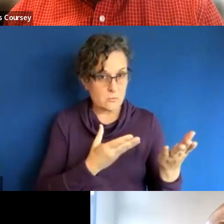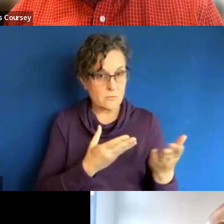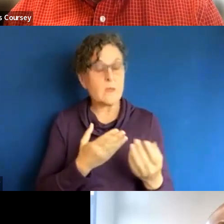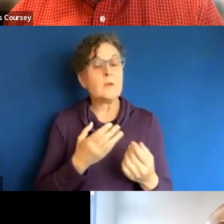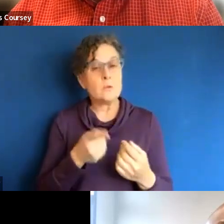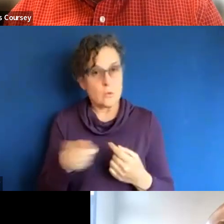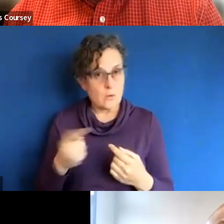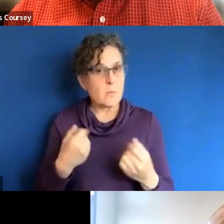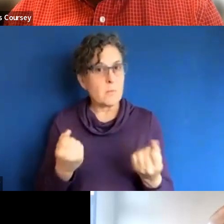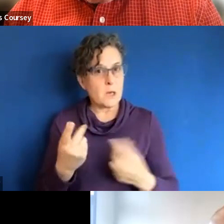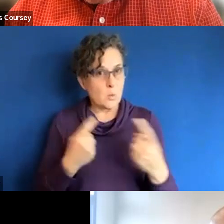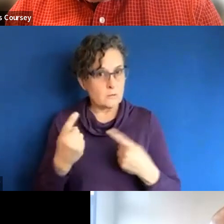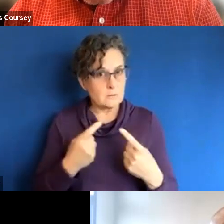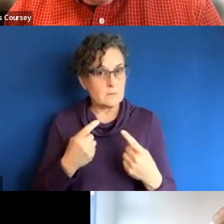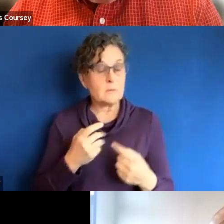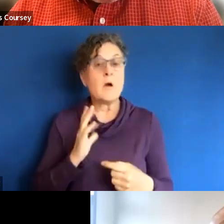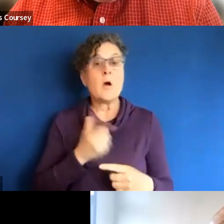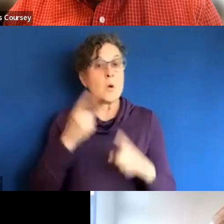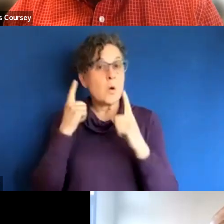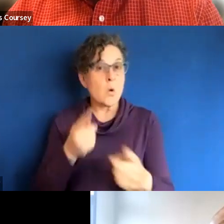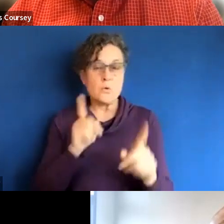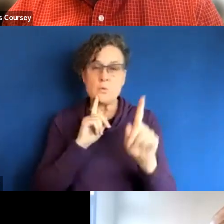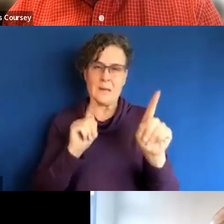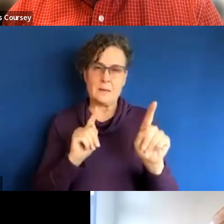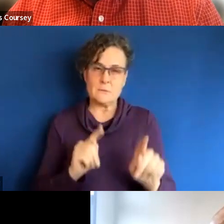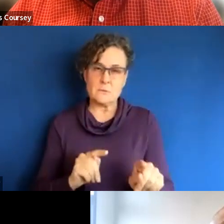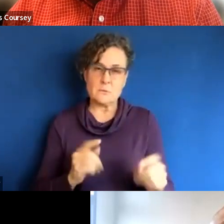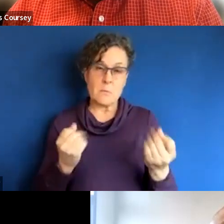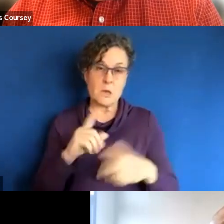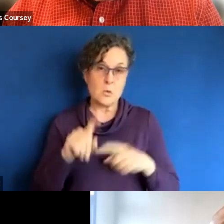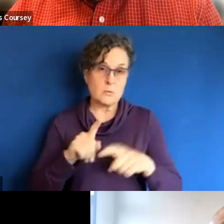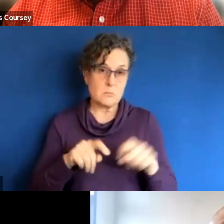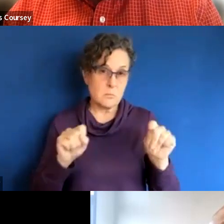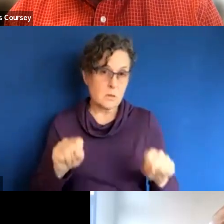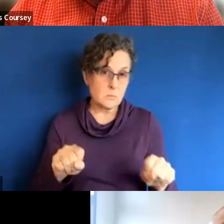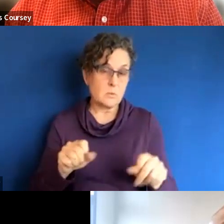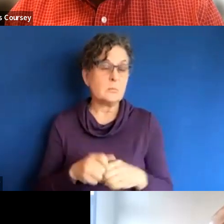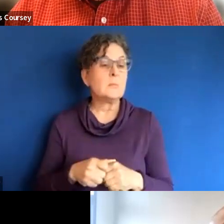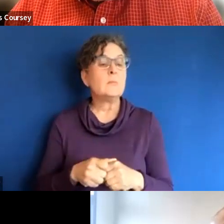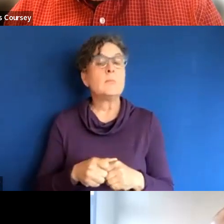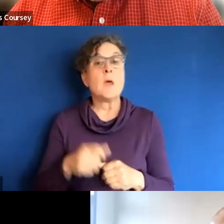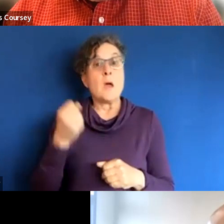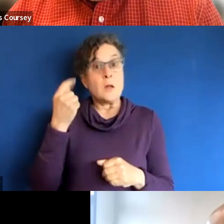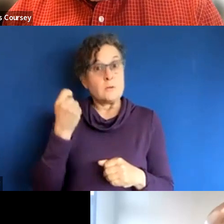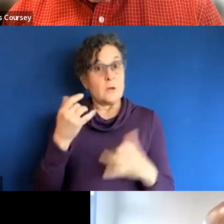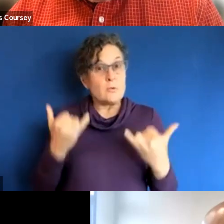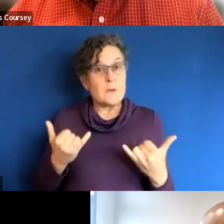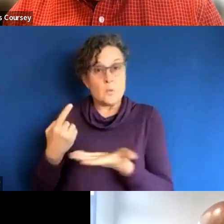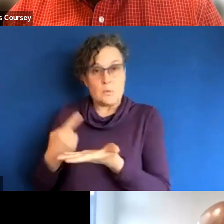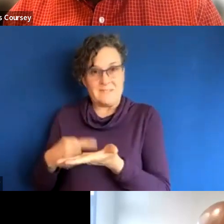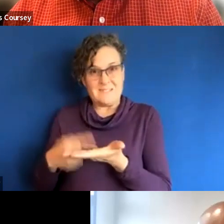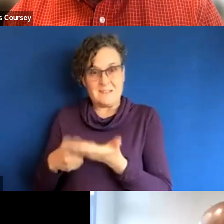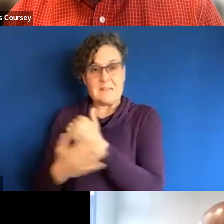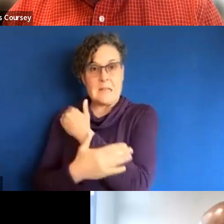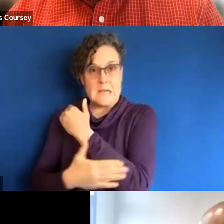answer as many of those questions as we can today. Again, this meeting is going to focus on the county campus site.